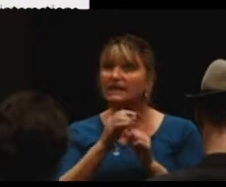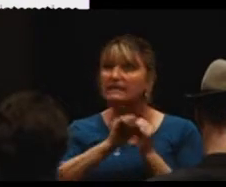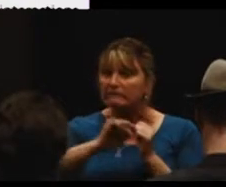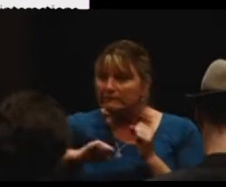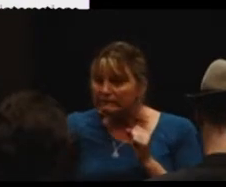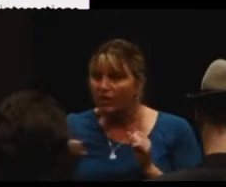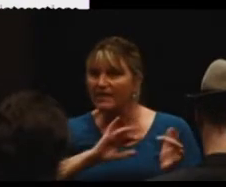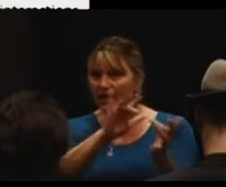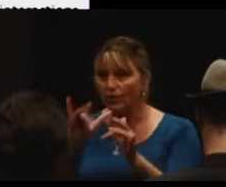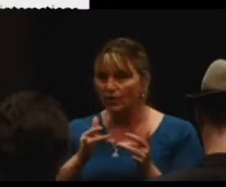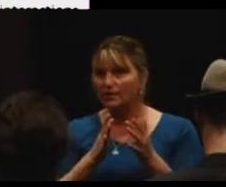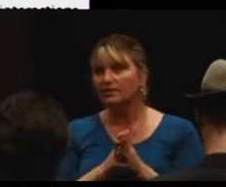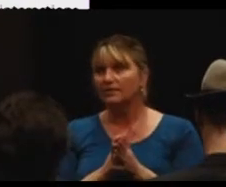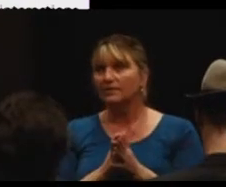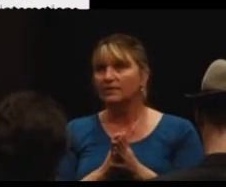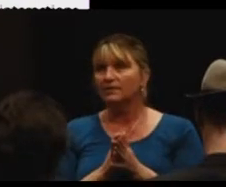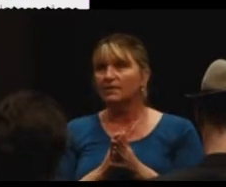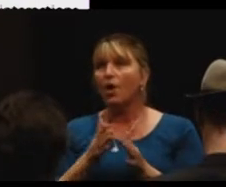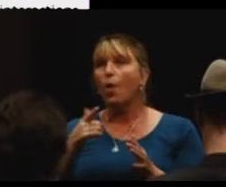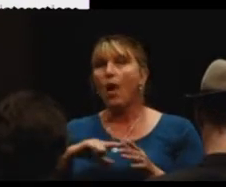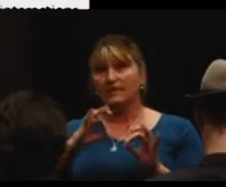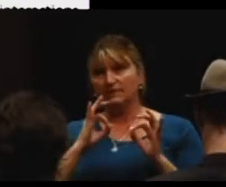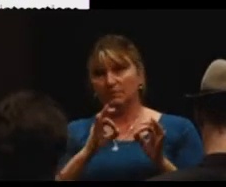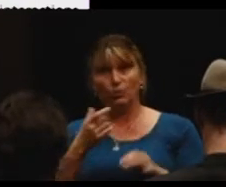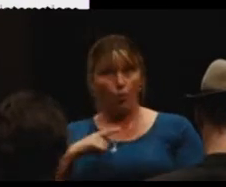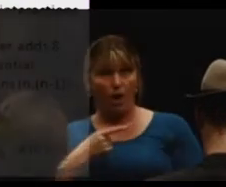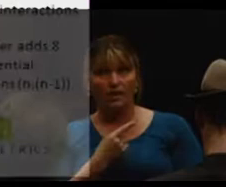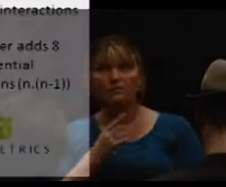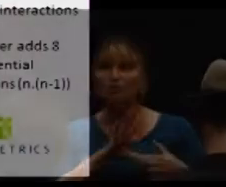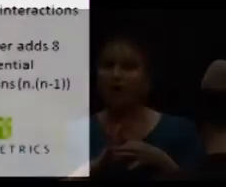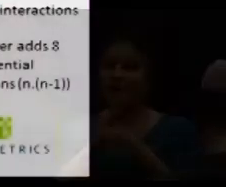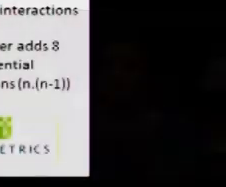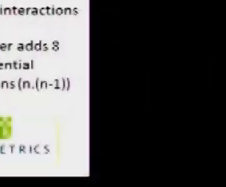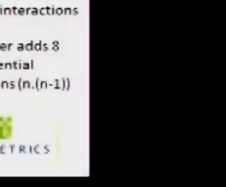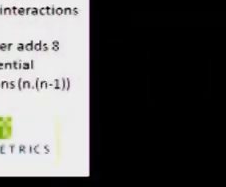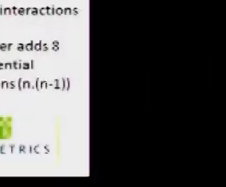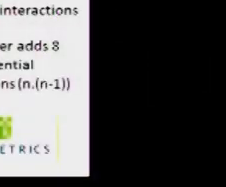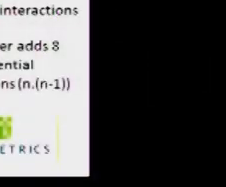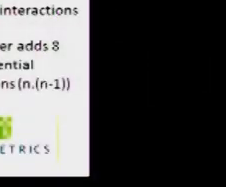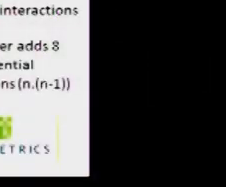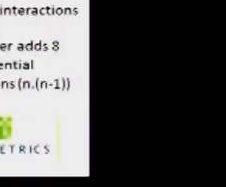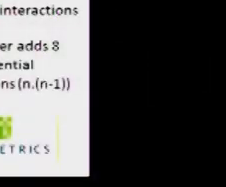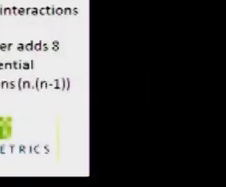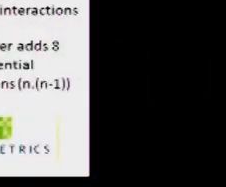accentuate the land rush, why this has been quite a special one. And this is, relates to the fact that if you have a